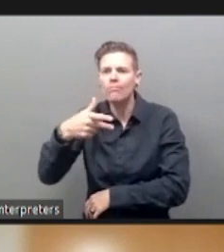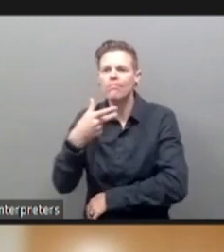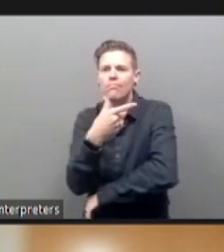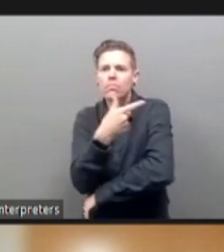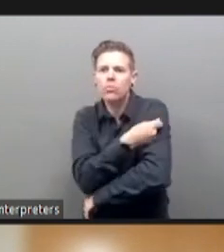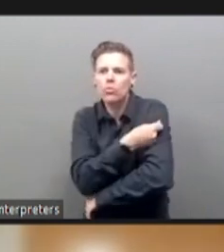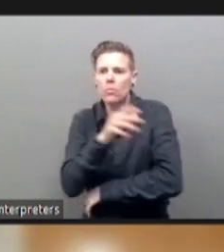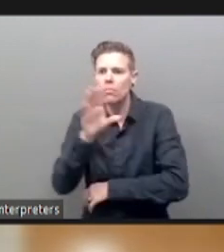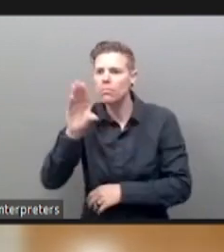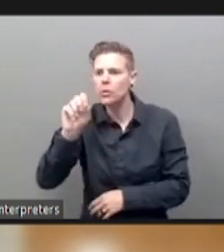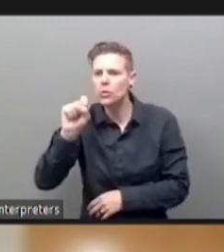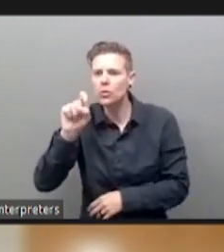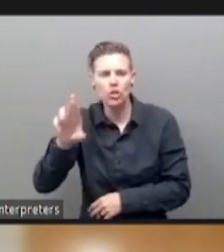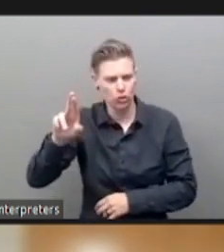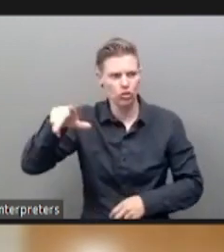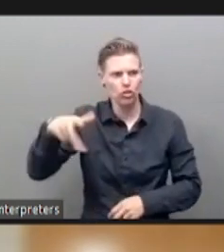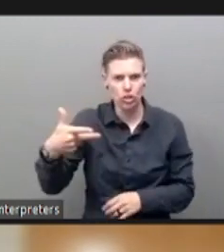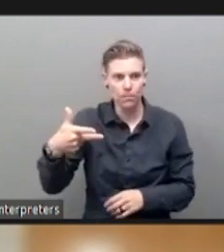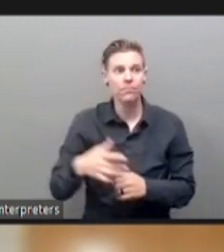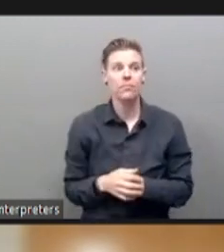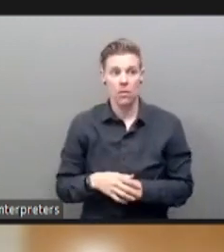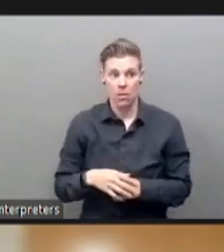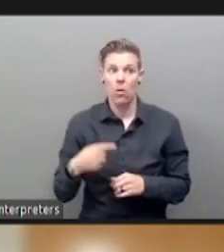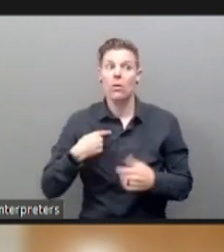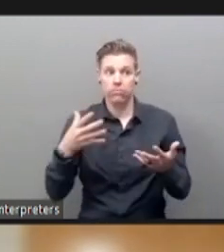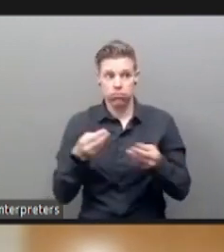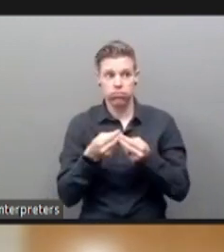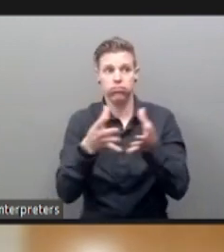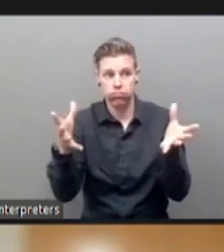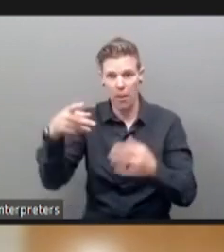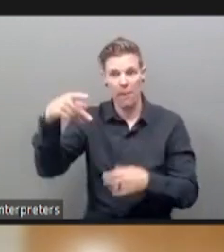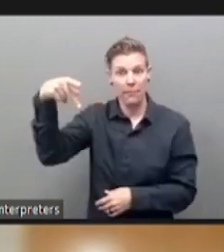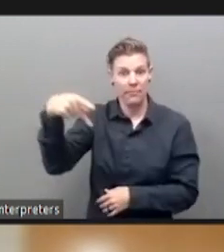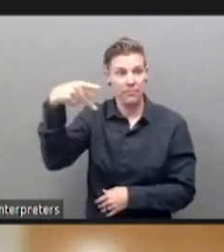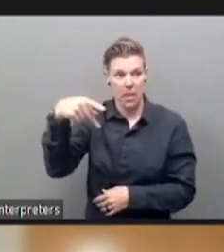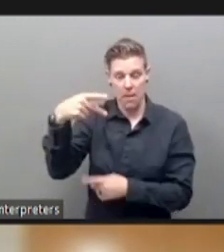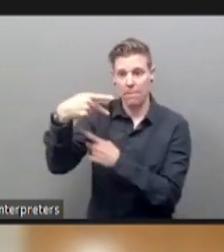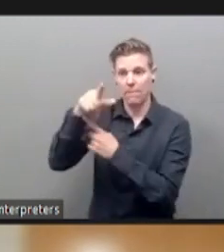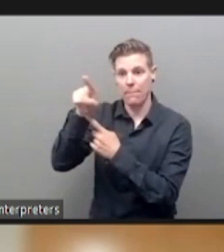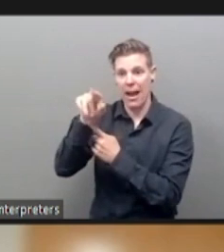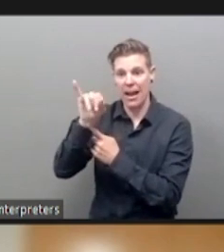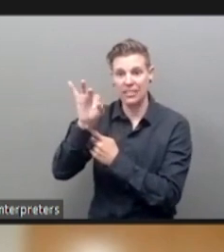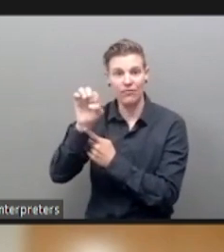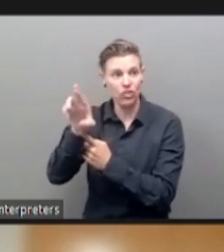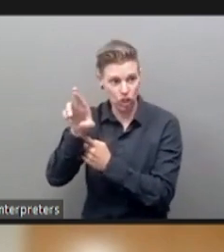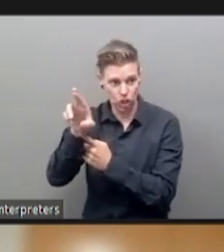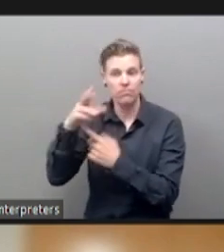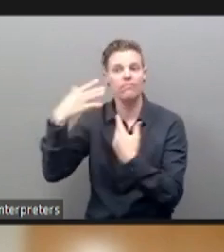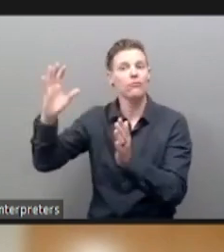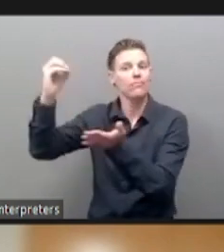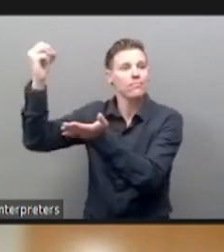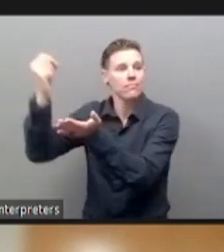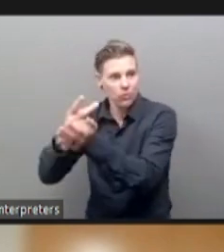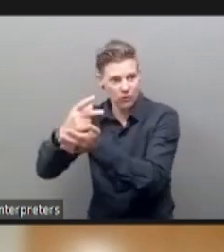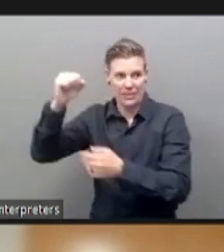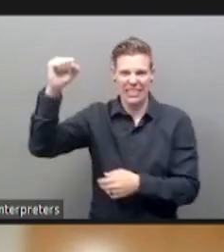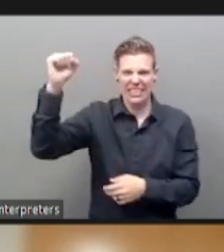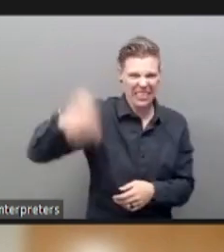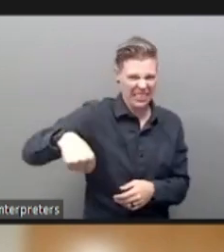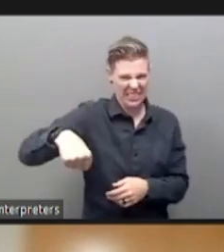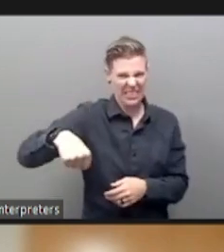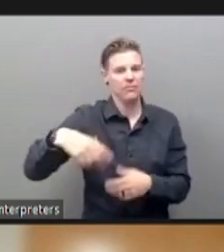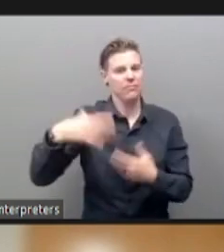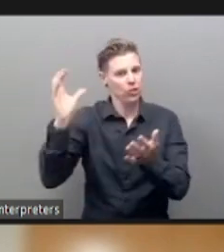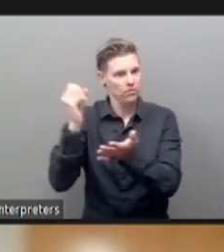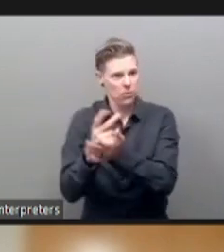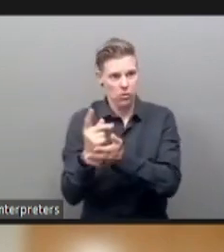to effectively administer the Pfizer booster doses, which is the one that is approved right now. Since August,